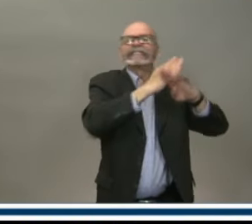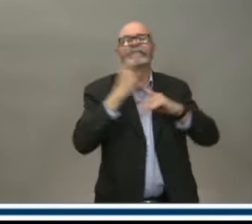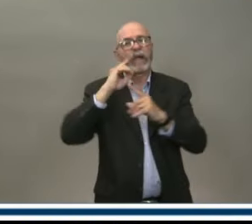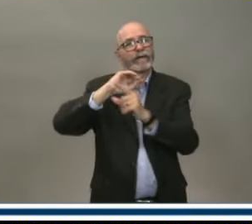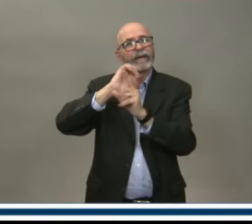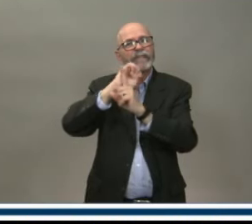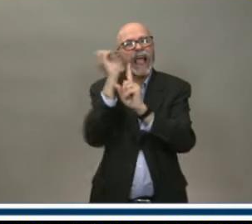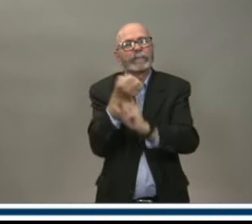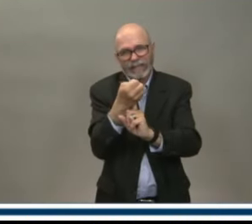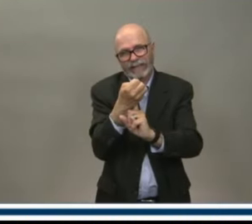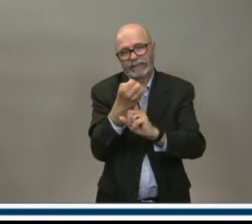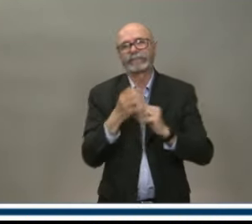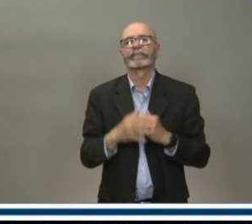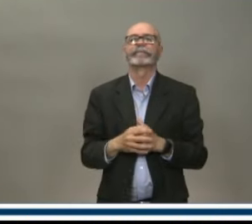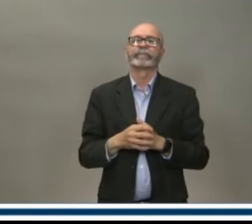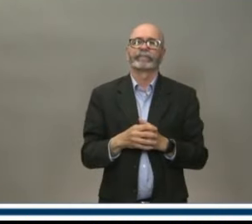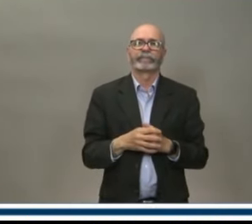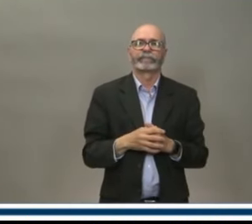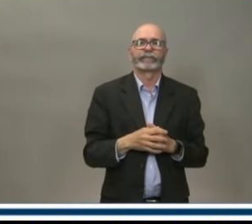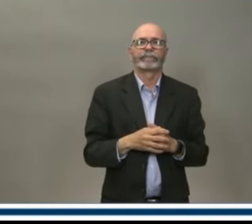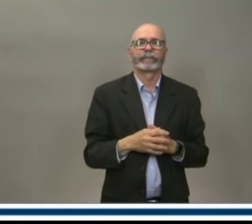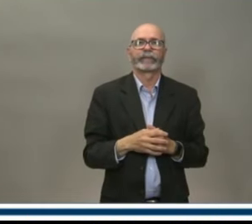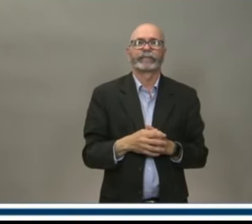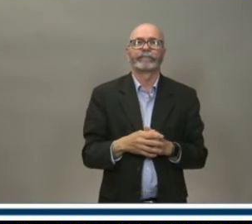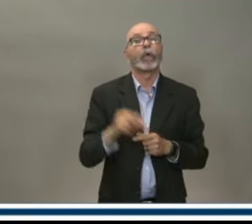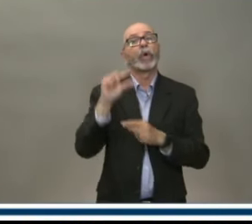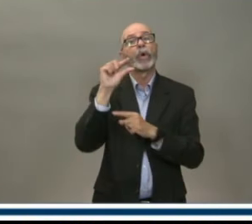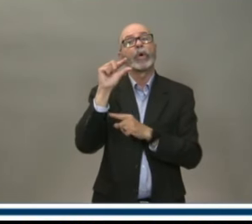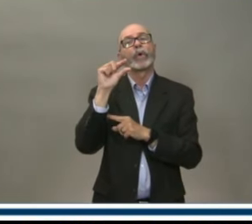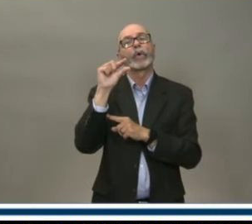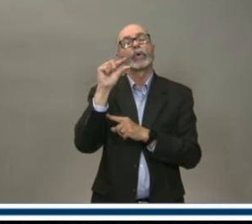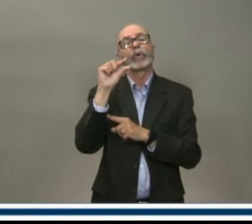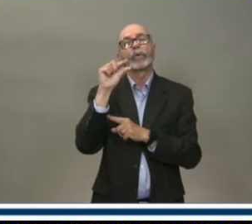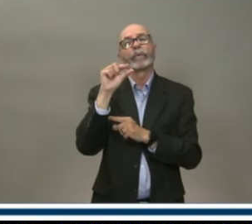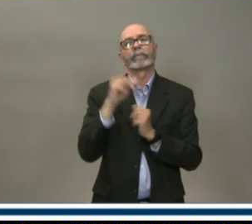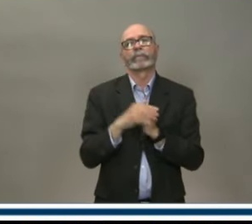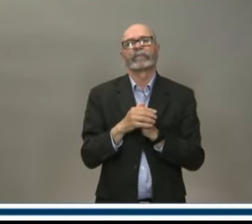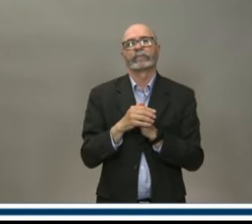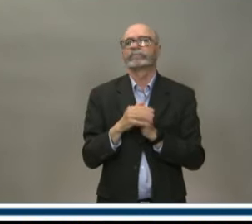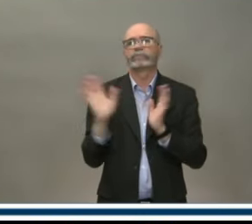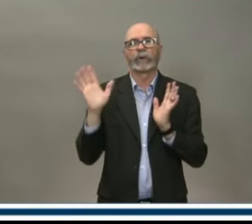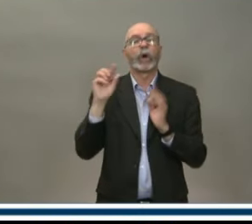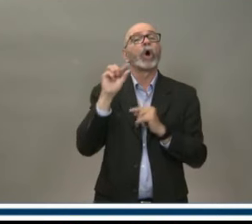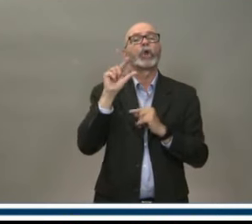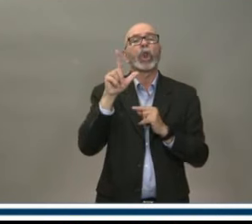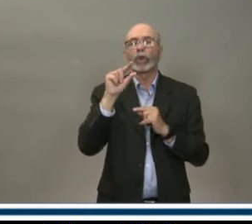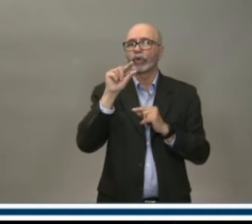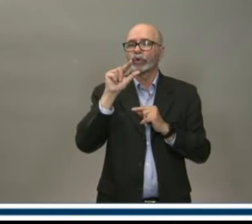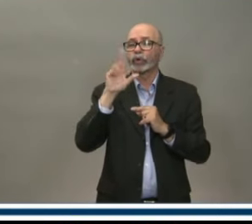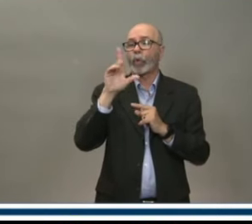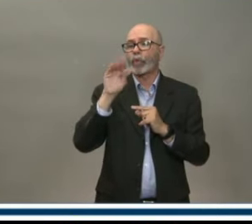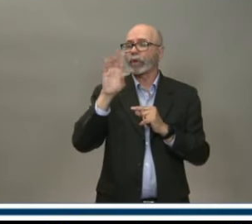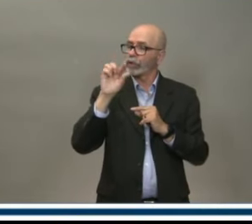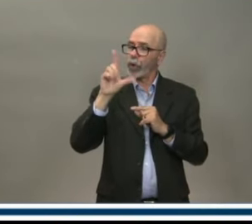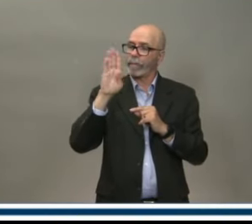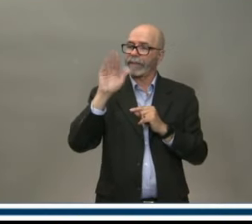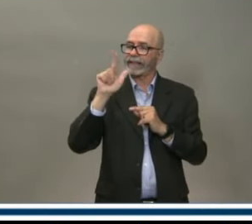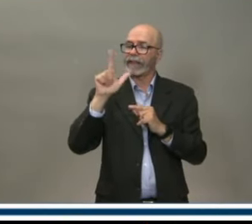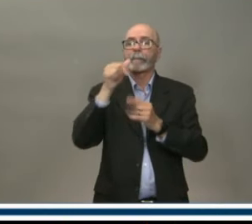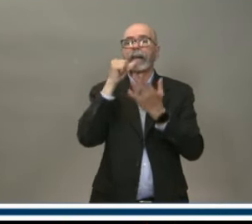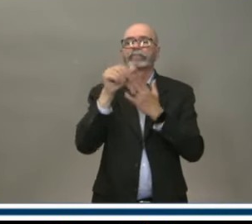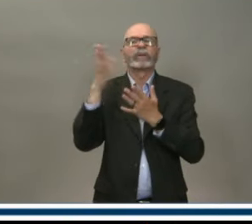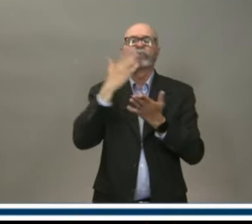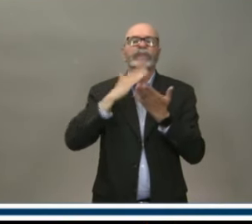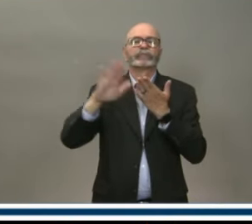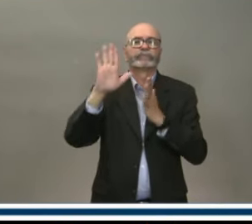Oh, hi. I'm good, actually. Thank you. No questions? No. All right, thank you. That's all the time we have today.